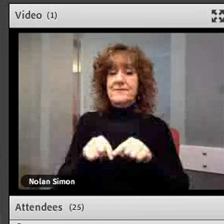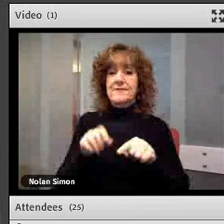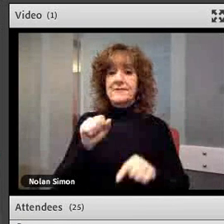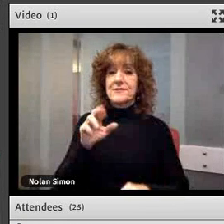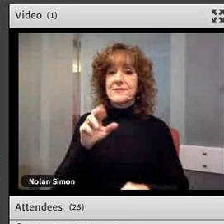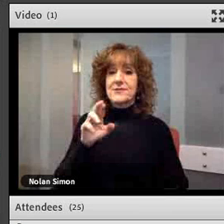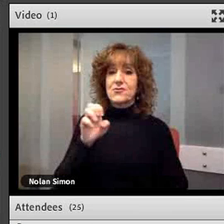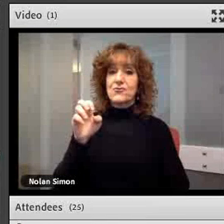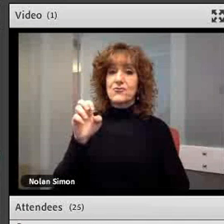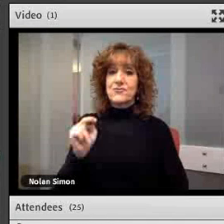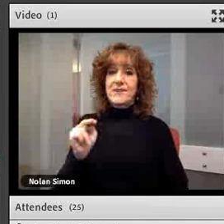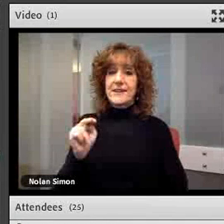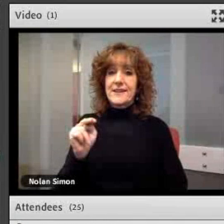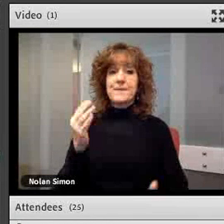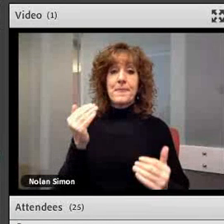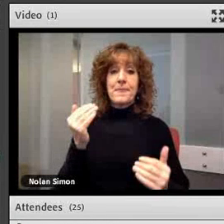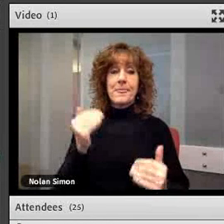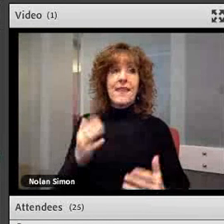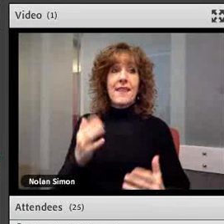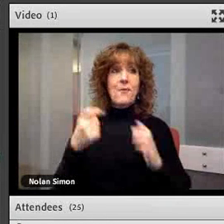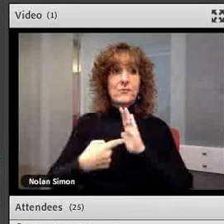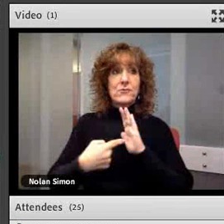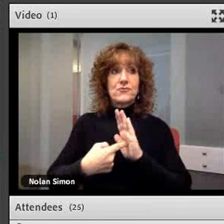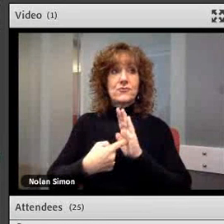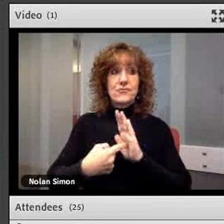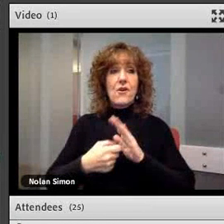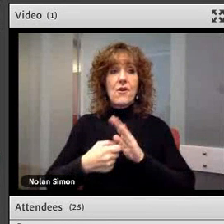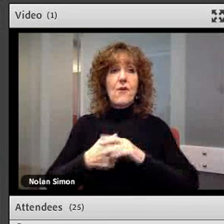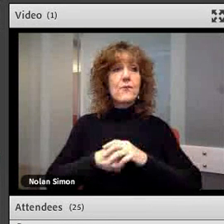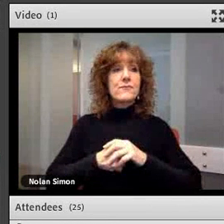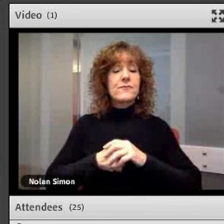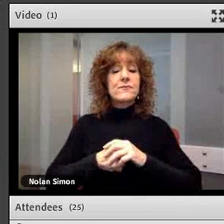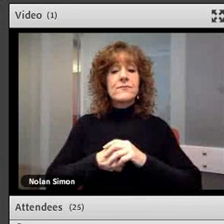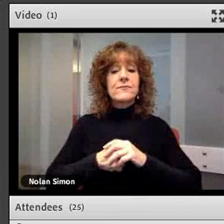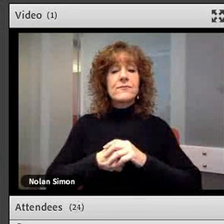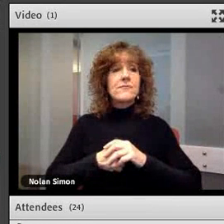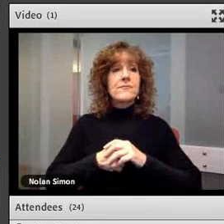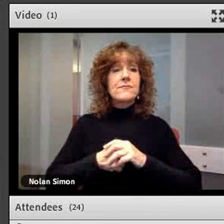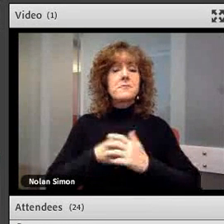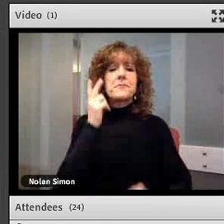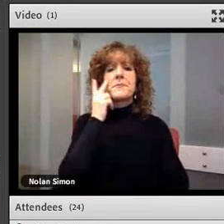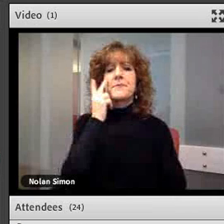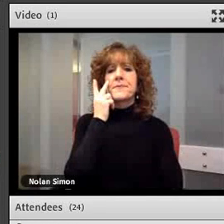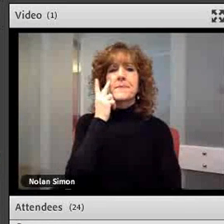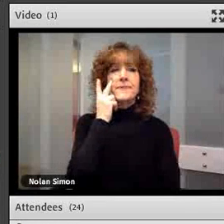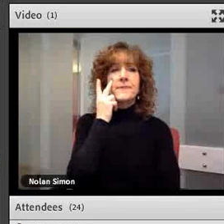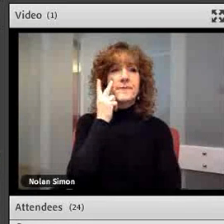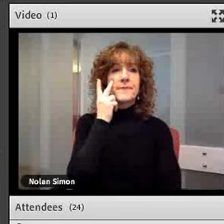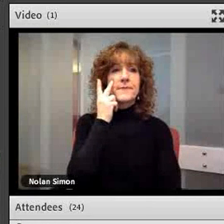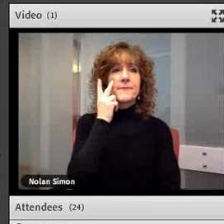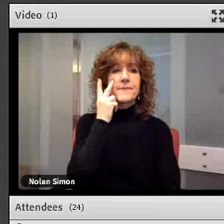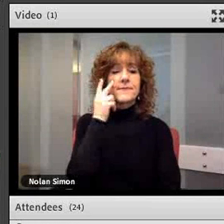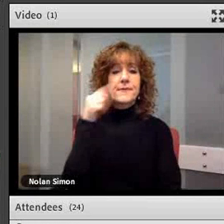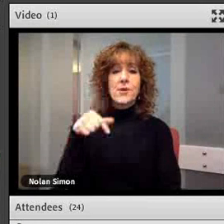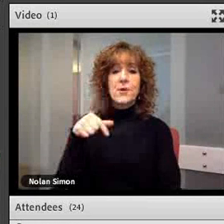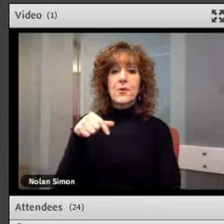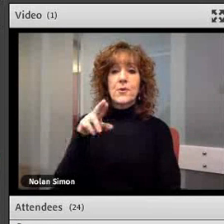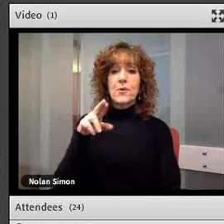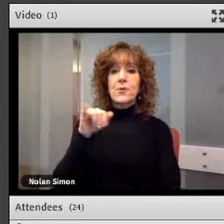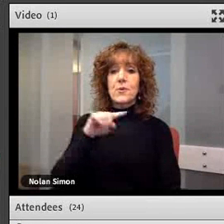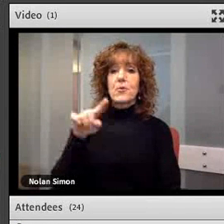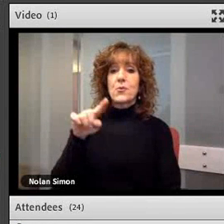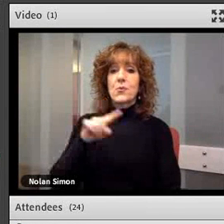Okay. The next one that I wanted to show you is, let's see, the Quiz Maker. Now